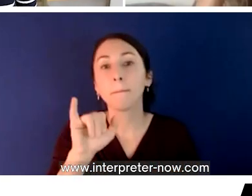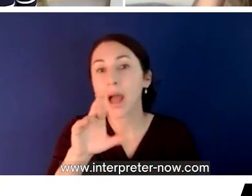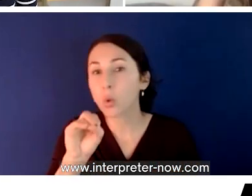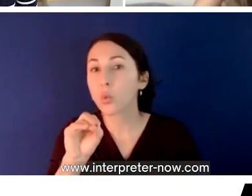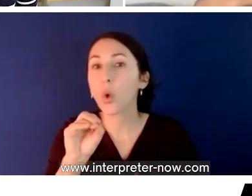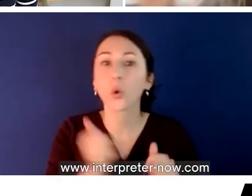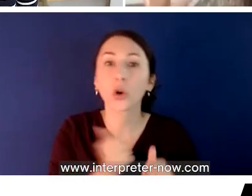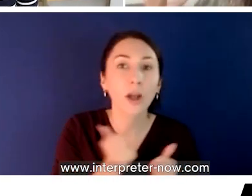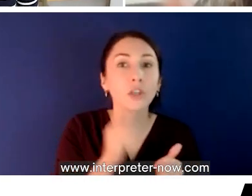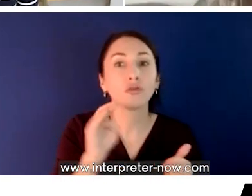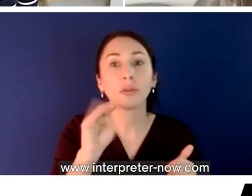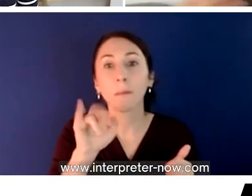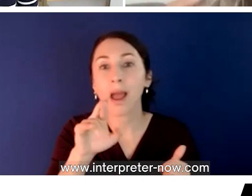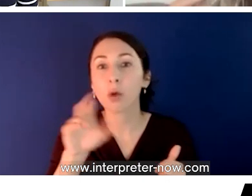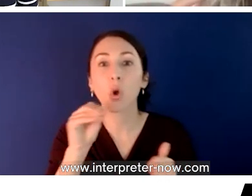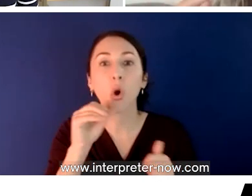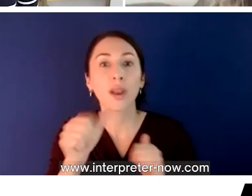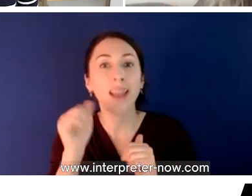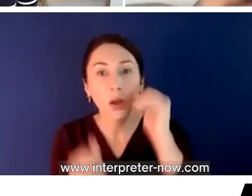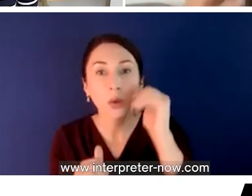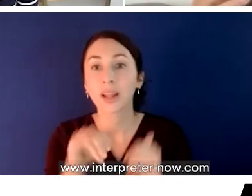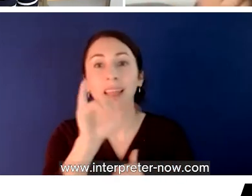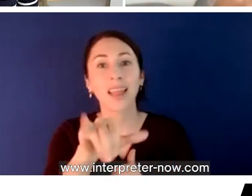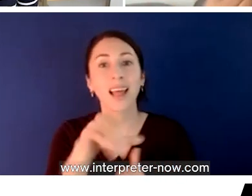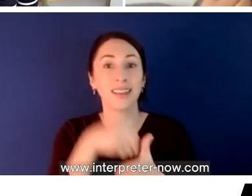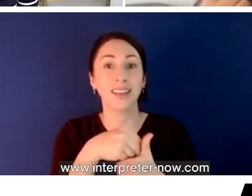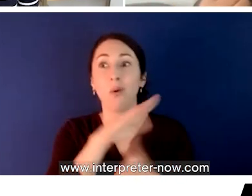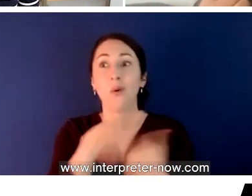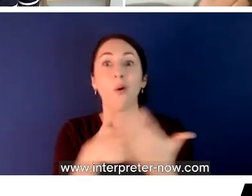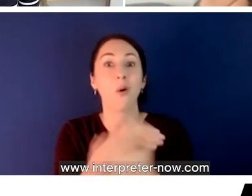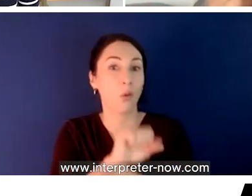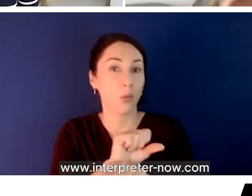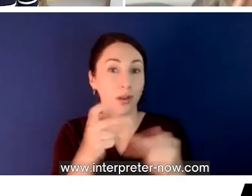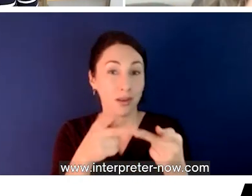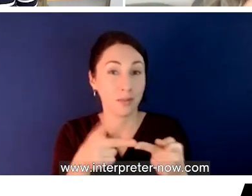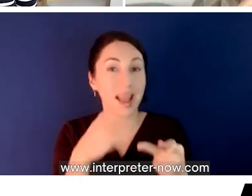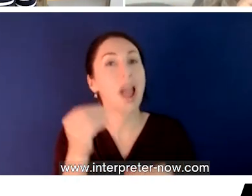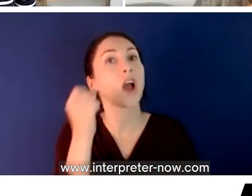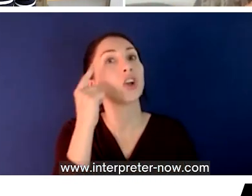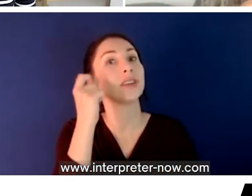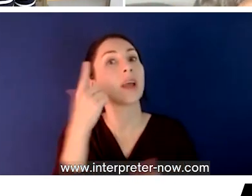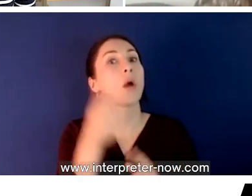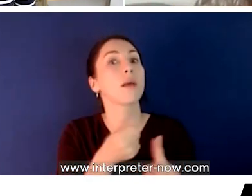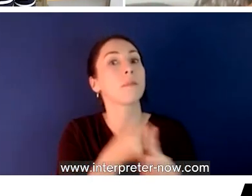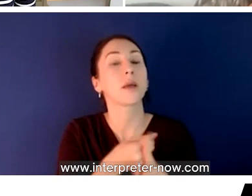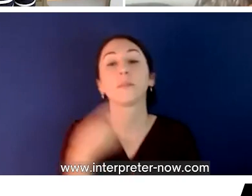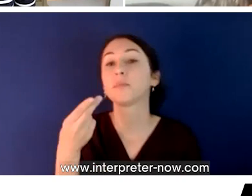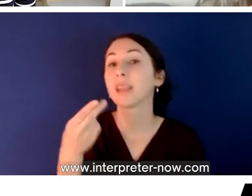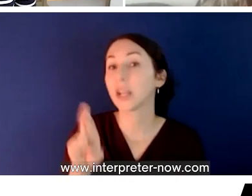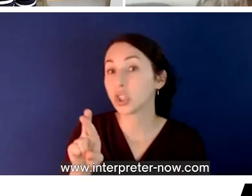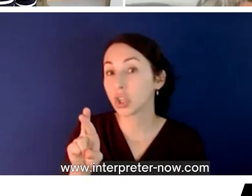inequities exist in all workplaces, and they know the impact that it can have. For